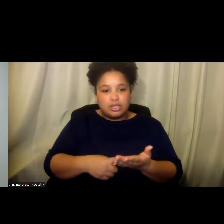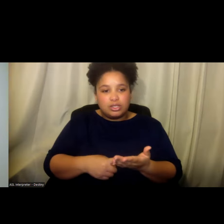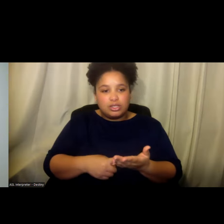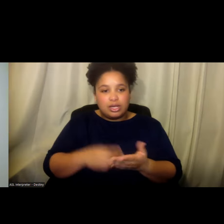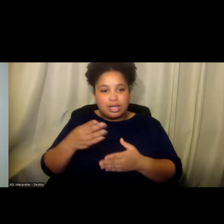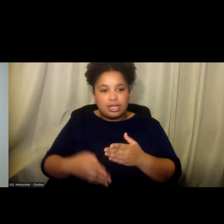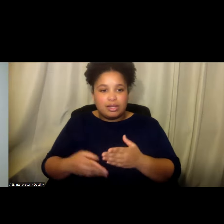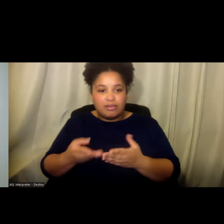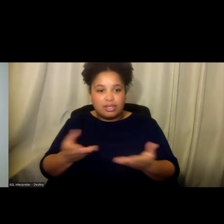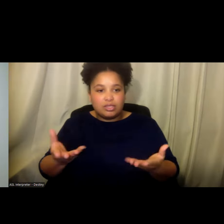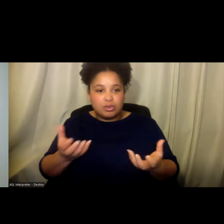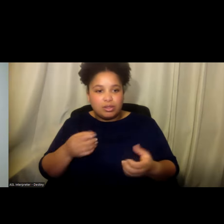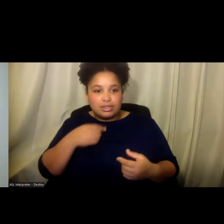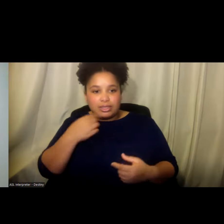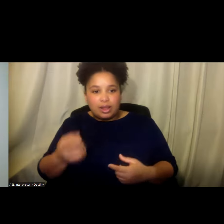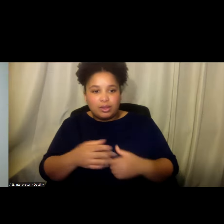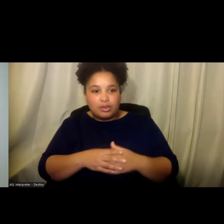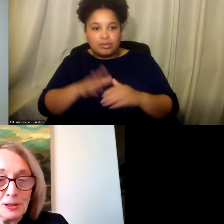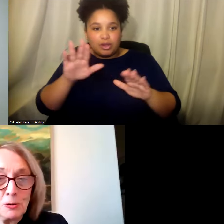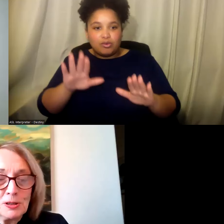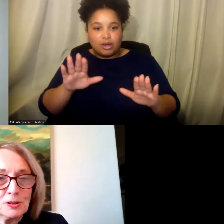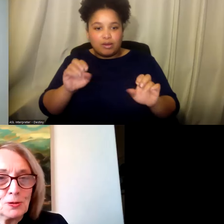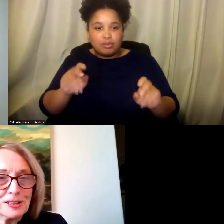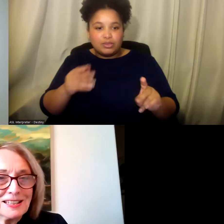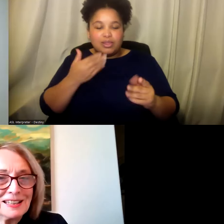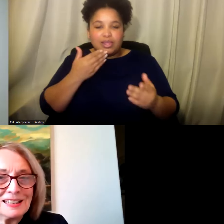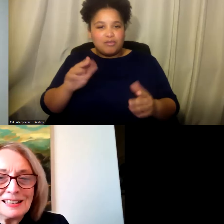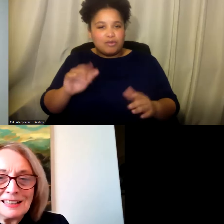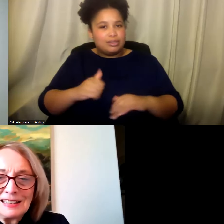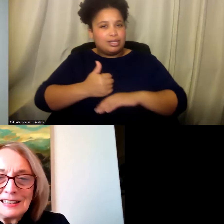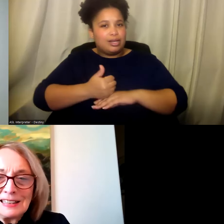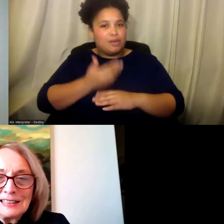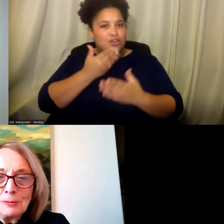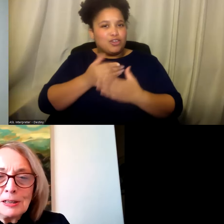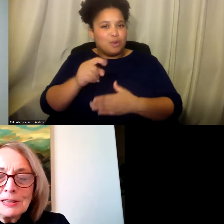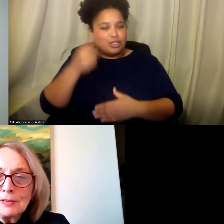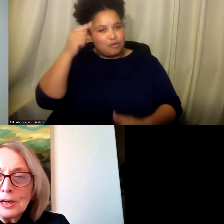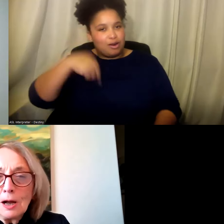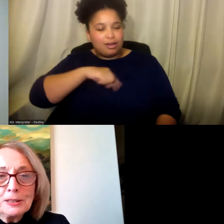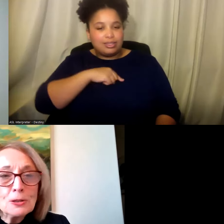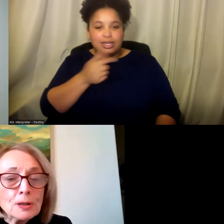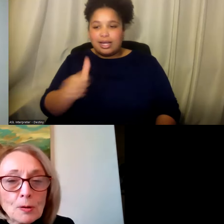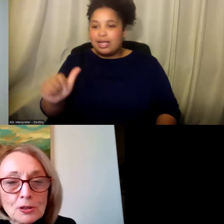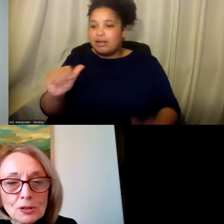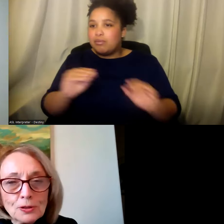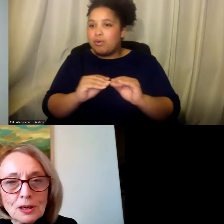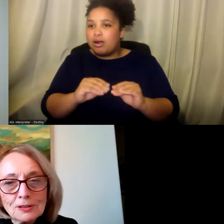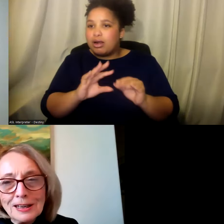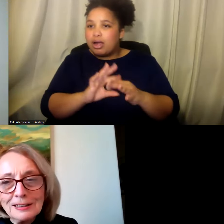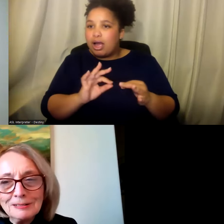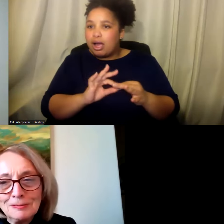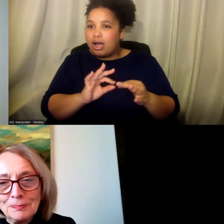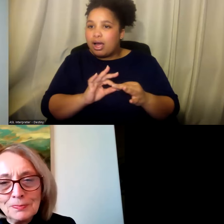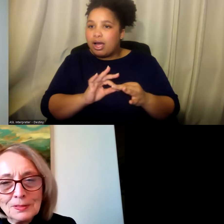So that'll be a great opportunity. Thanks for framing a good question for us. Does anyone else have a comment or a question for